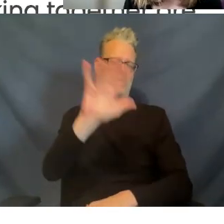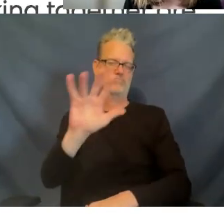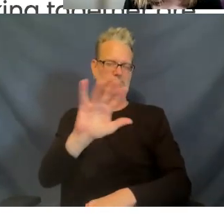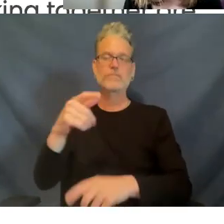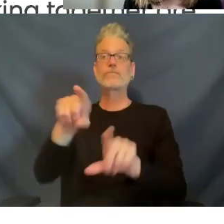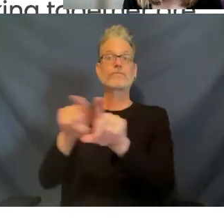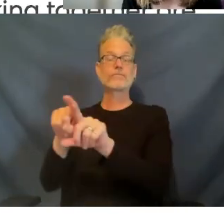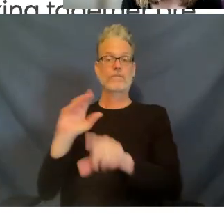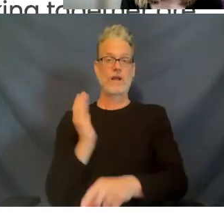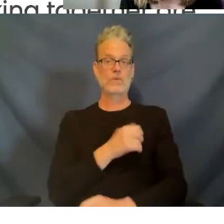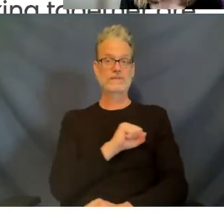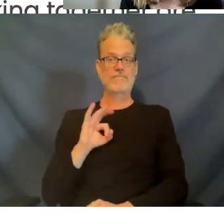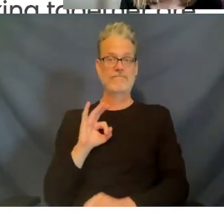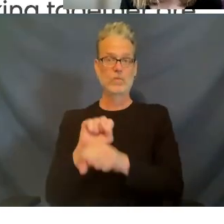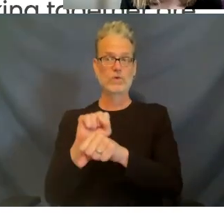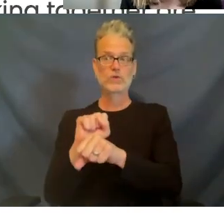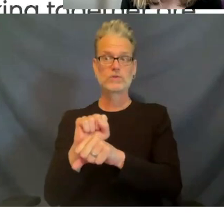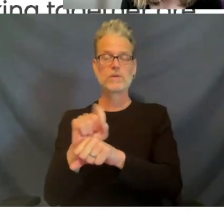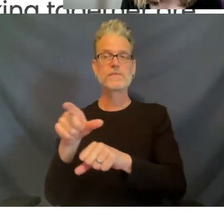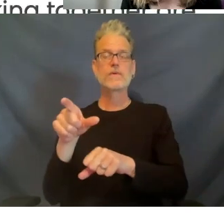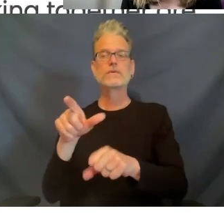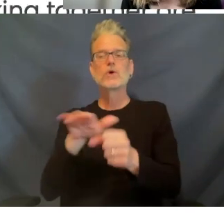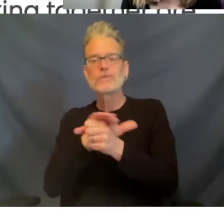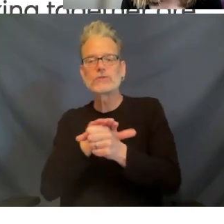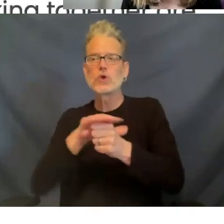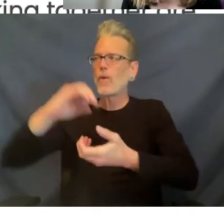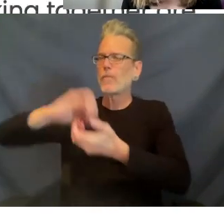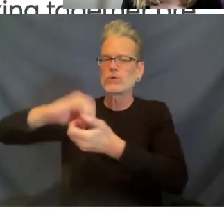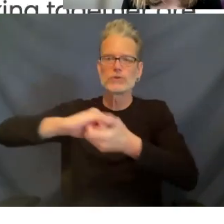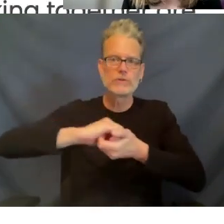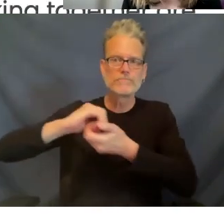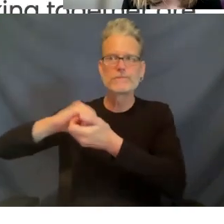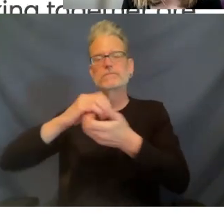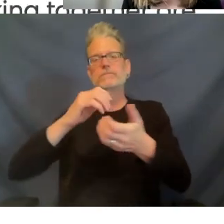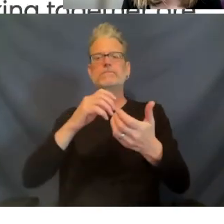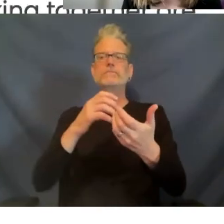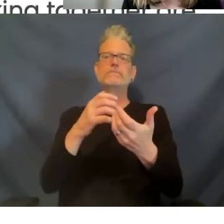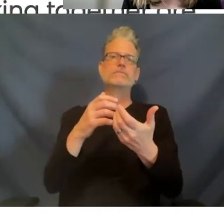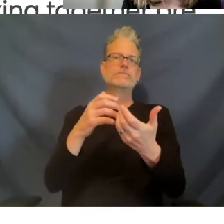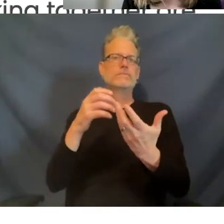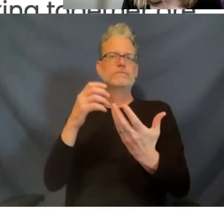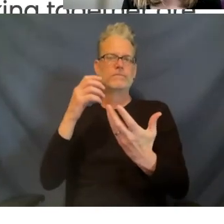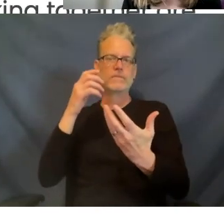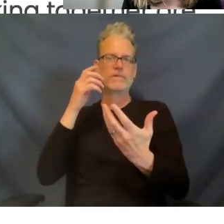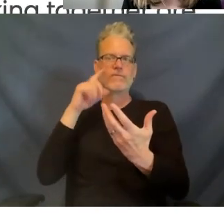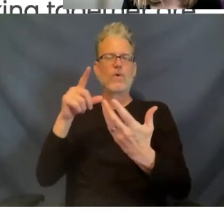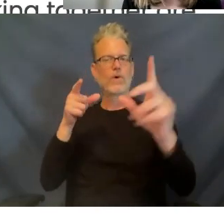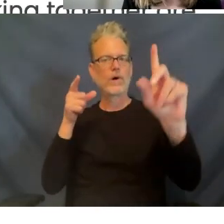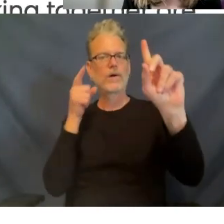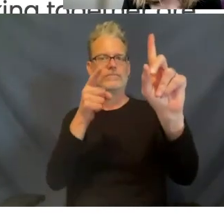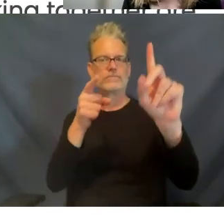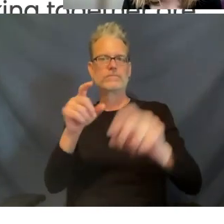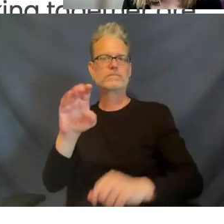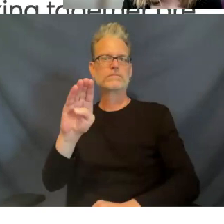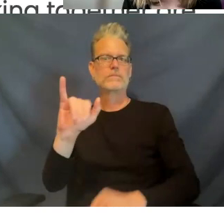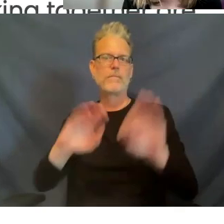work on regional partnerships and a number of different capacity building efforts around biomass,